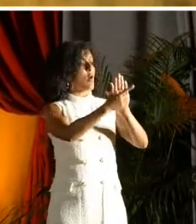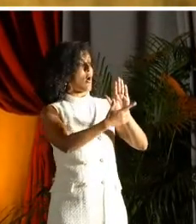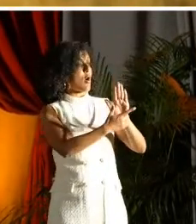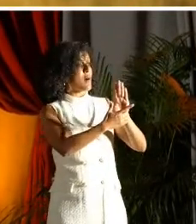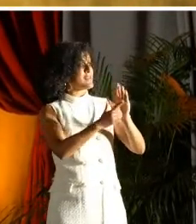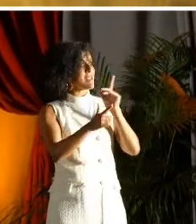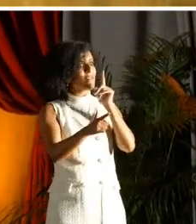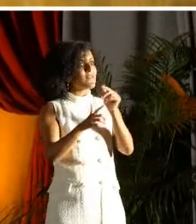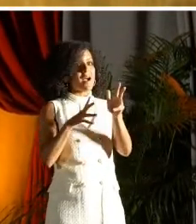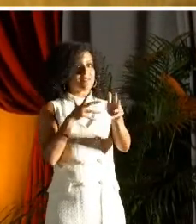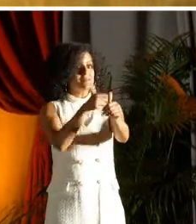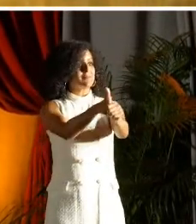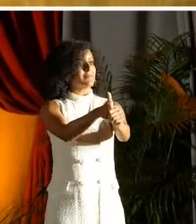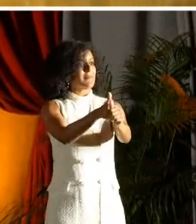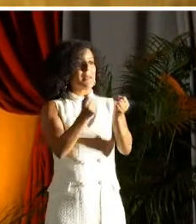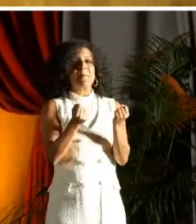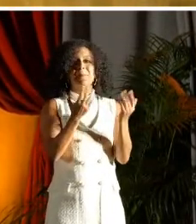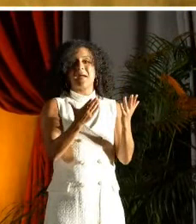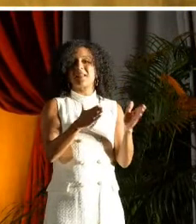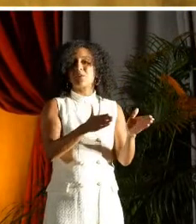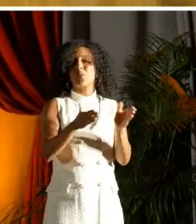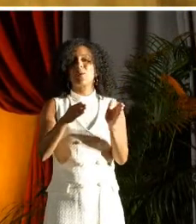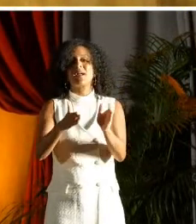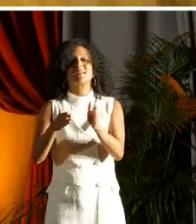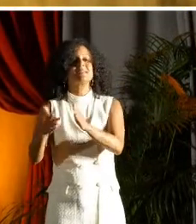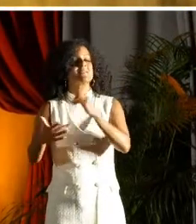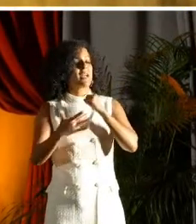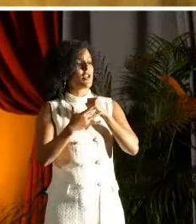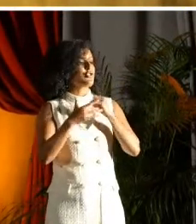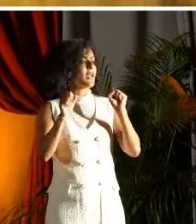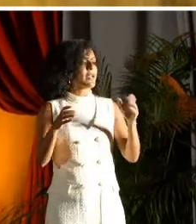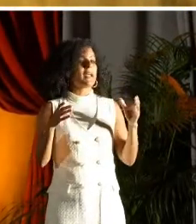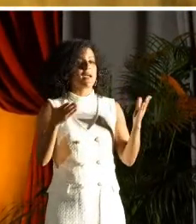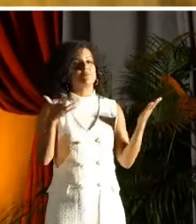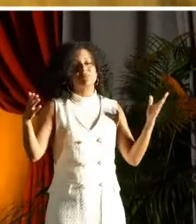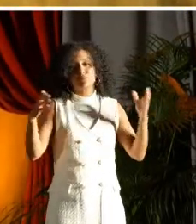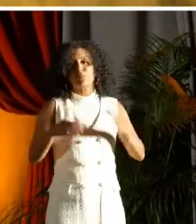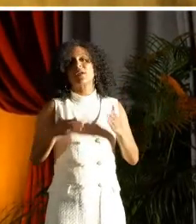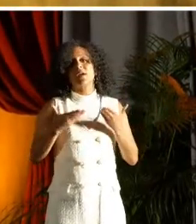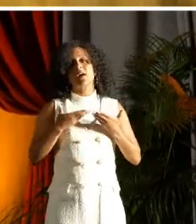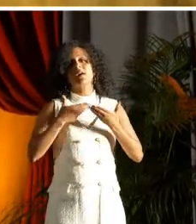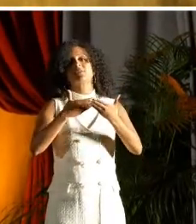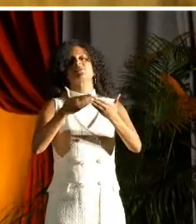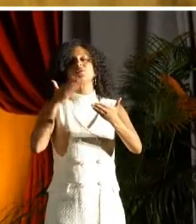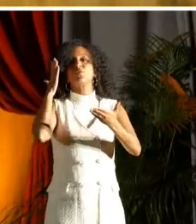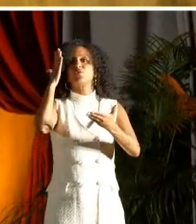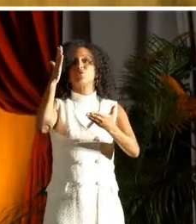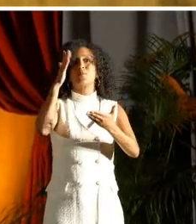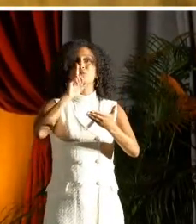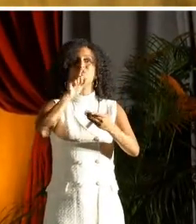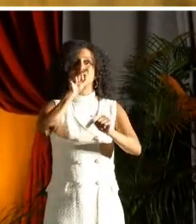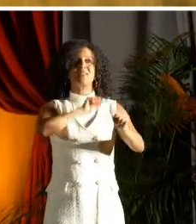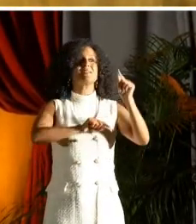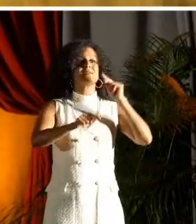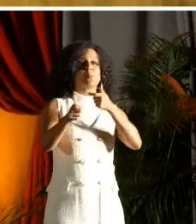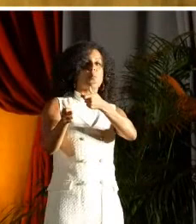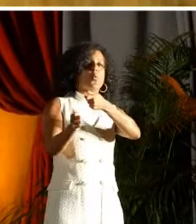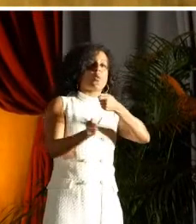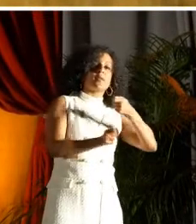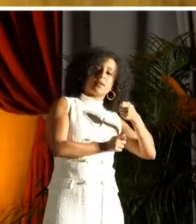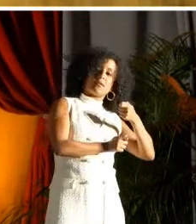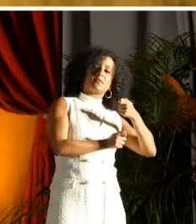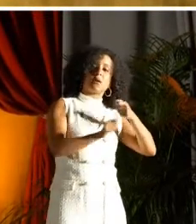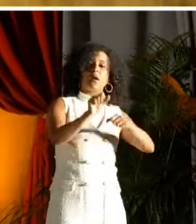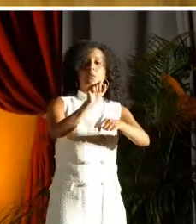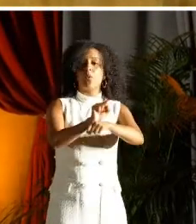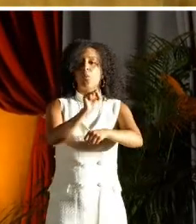kept up with it. In so many ways, the technology that can bring us into the future is dragging us into the past. And